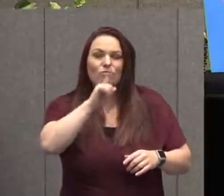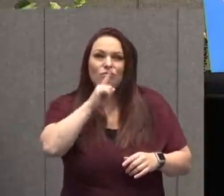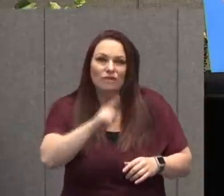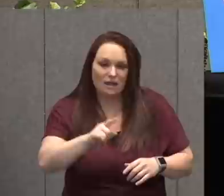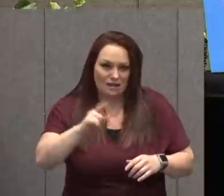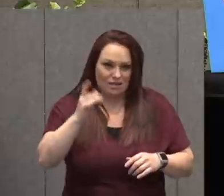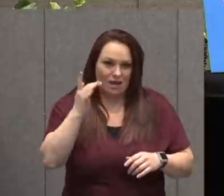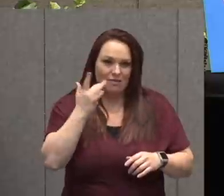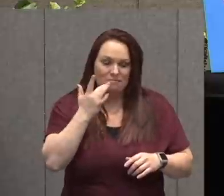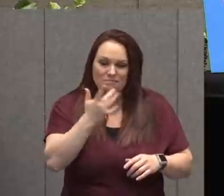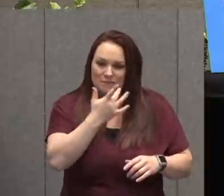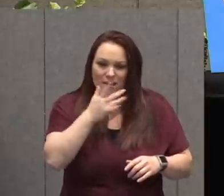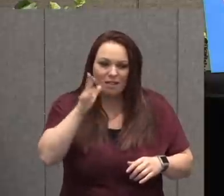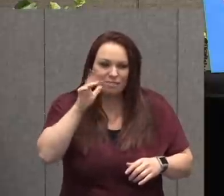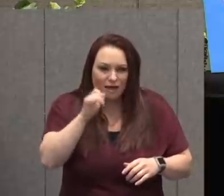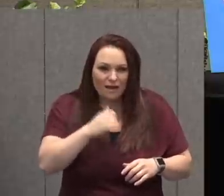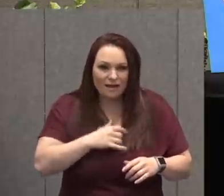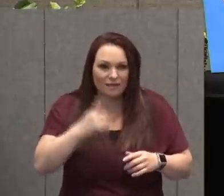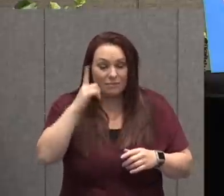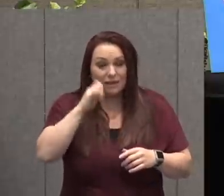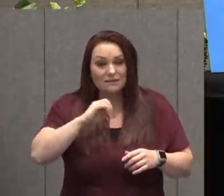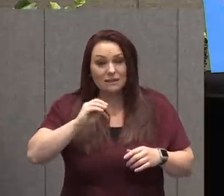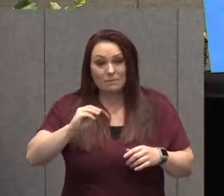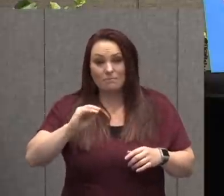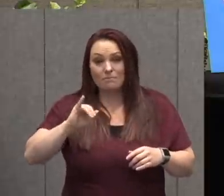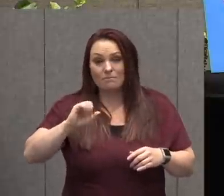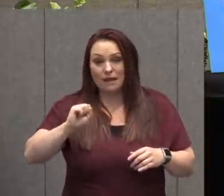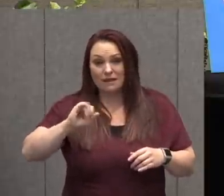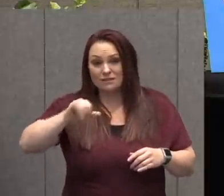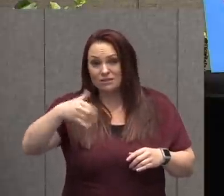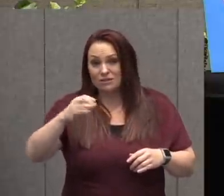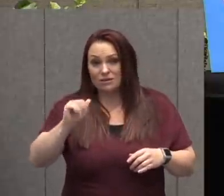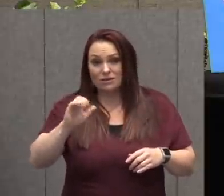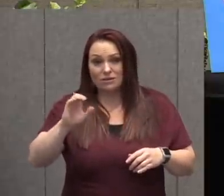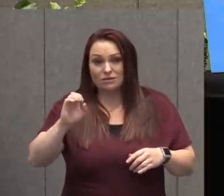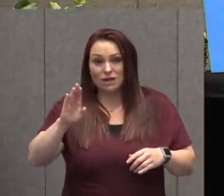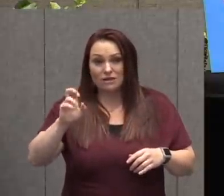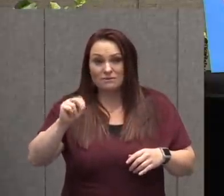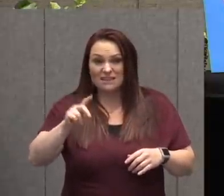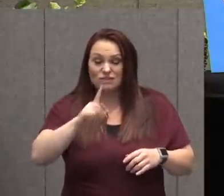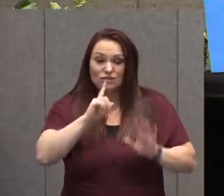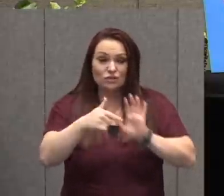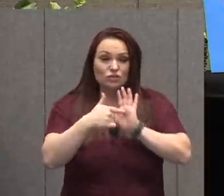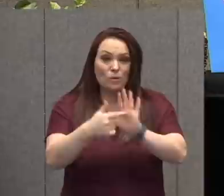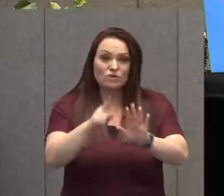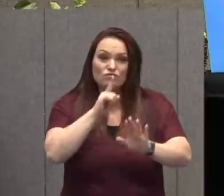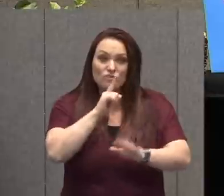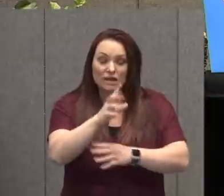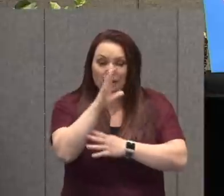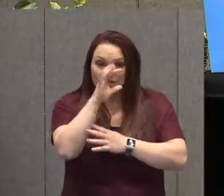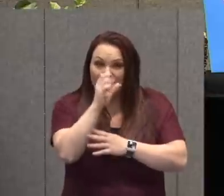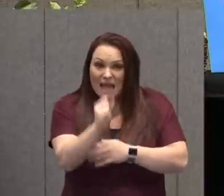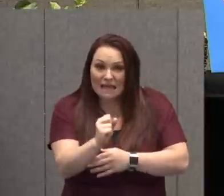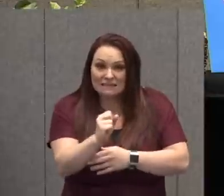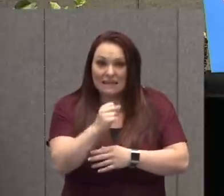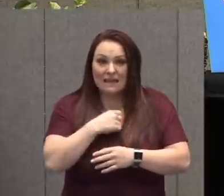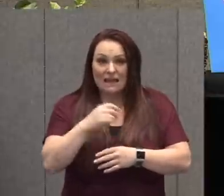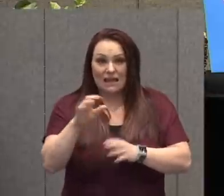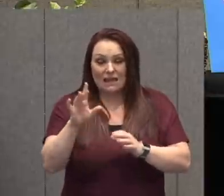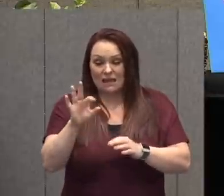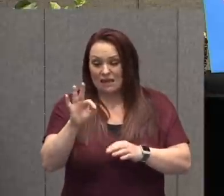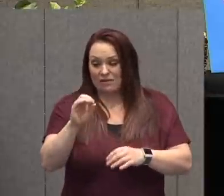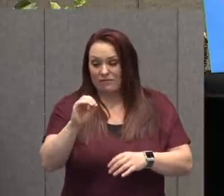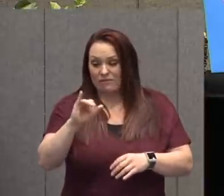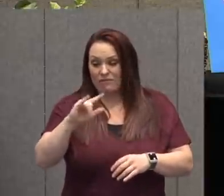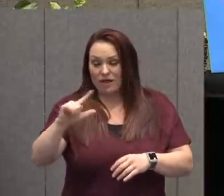is going to show us some really fascinating fossils. And you're going to get to read about fossils with Miss Kraft.